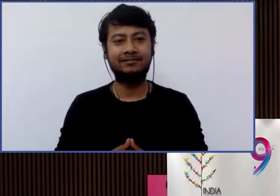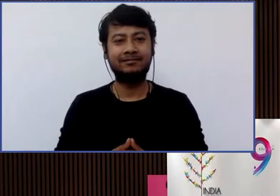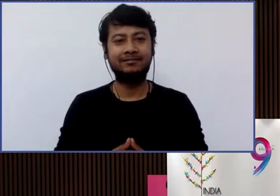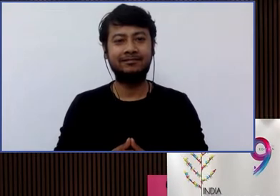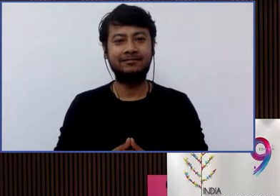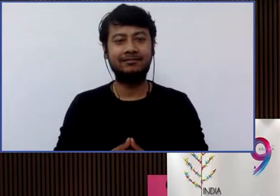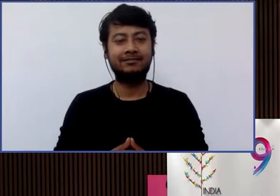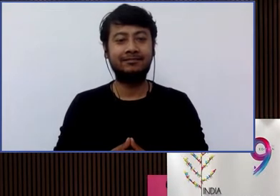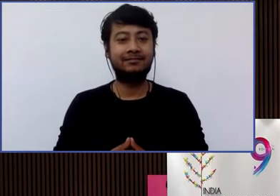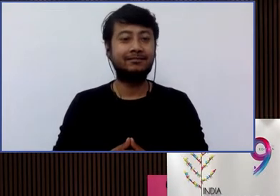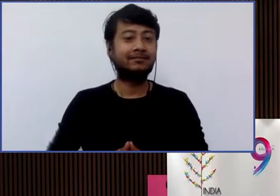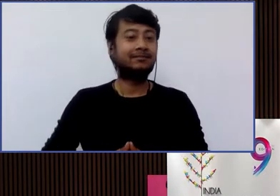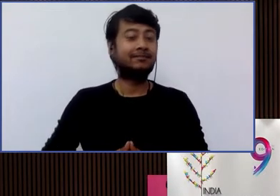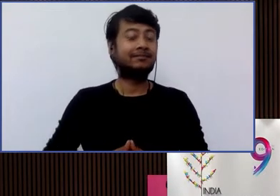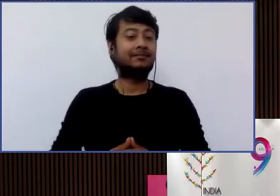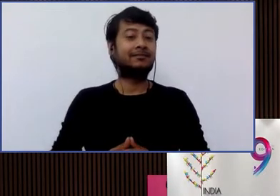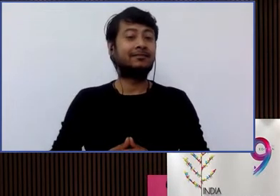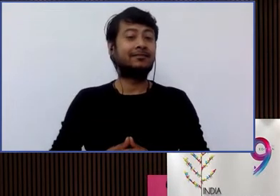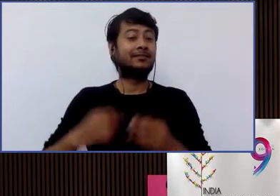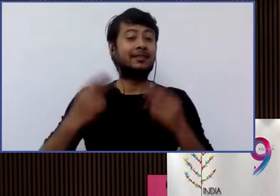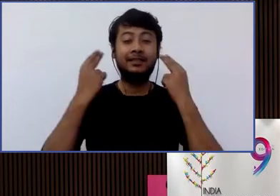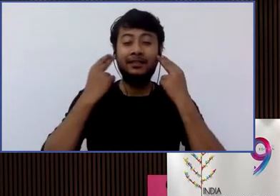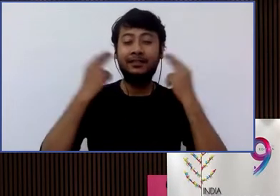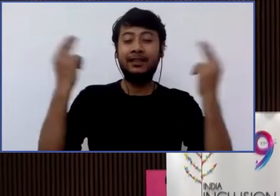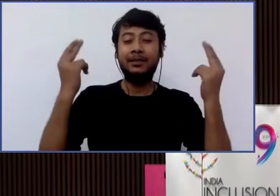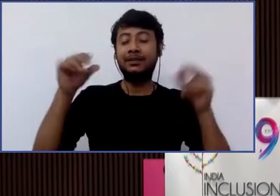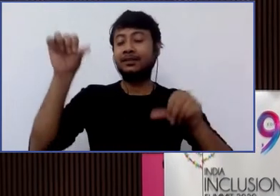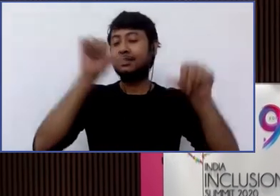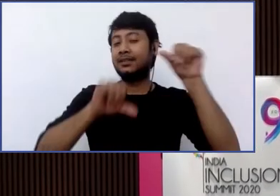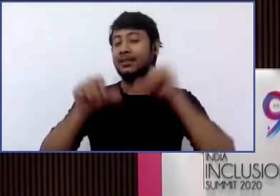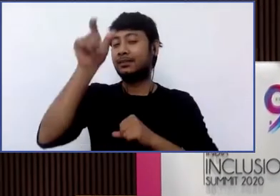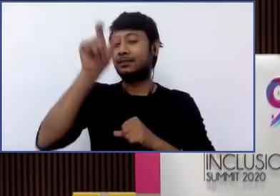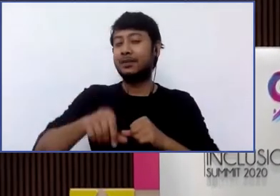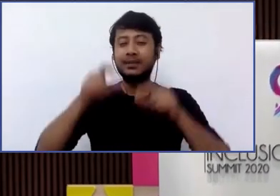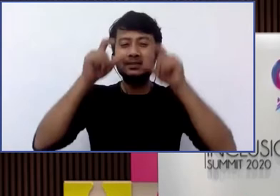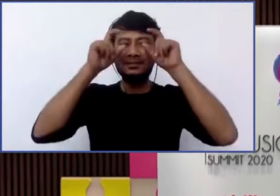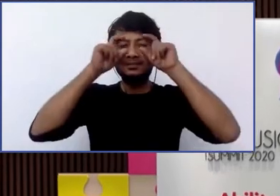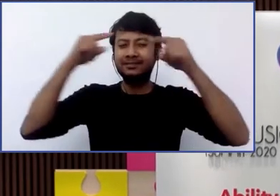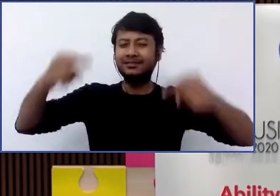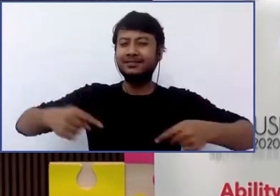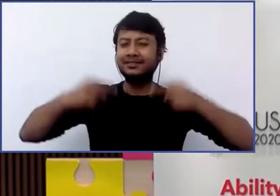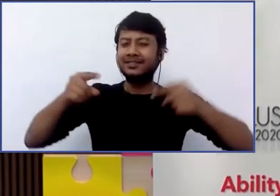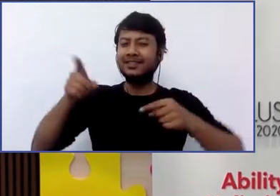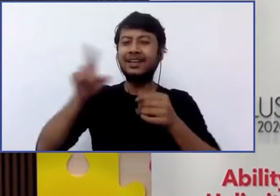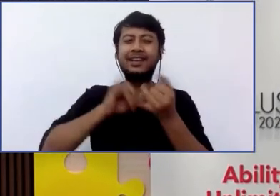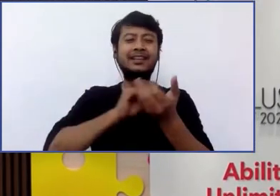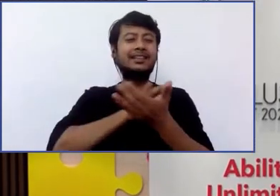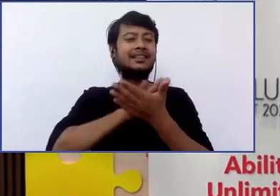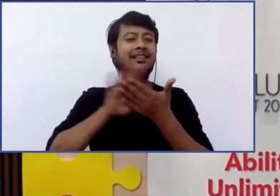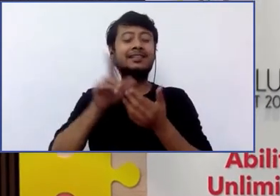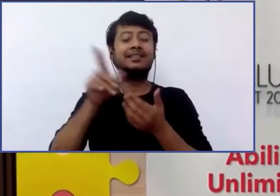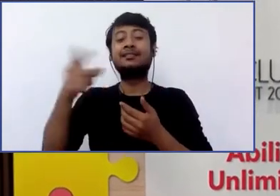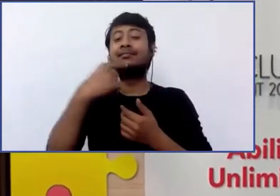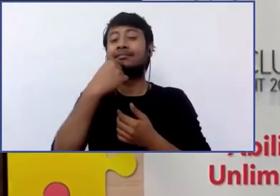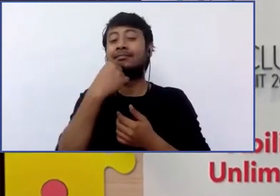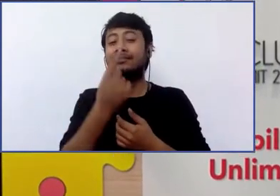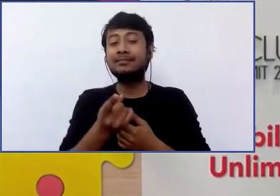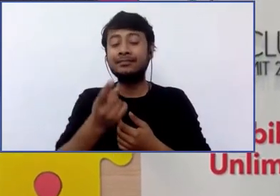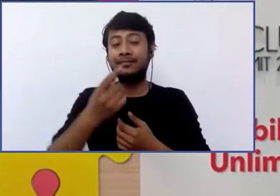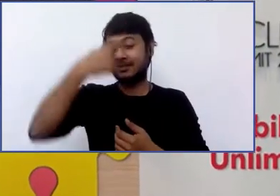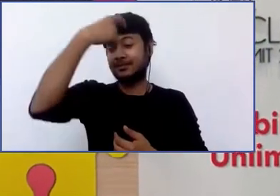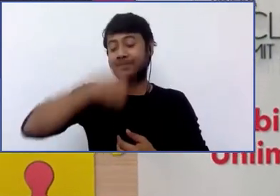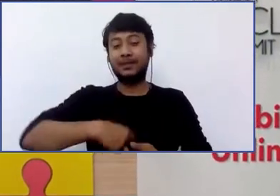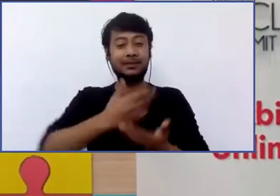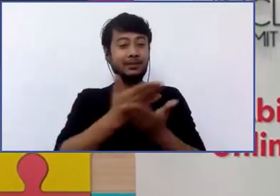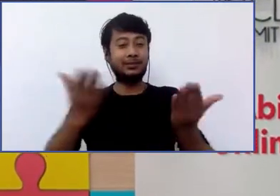The renowned theoretical physicist Stephen Hawking once said, "My advice to other disabled people would be, concentrate on things your